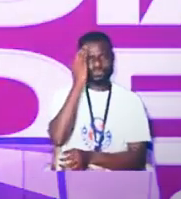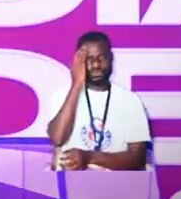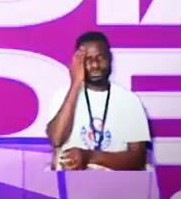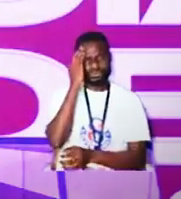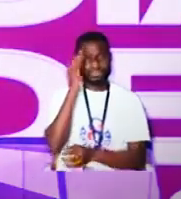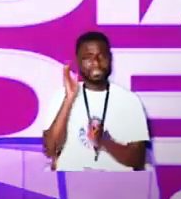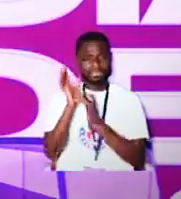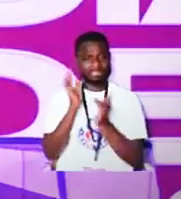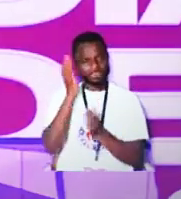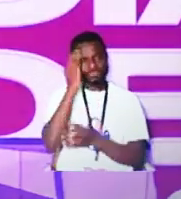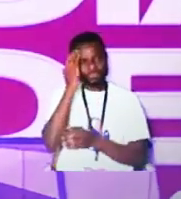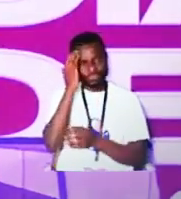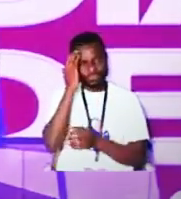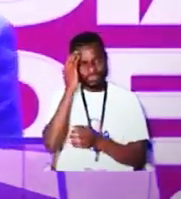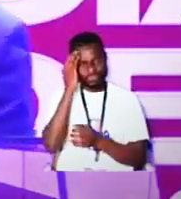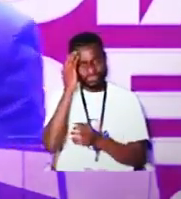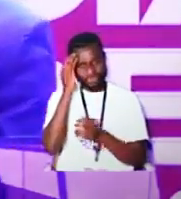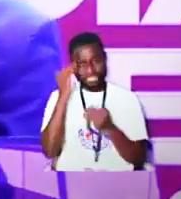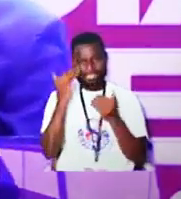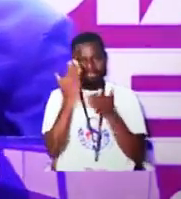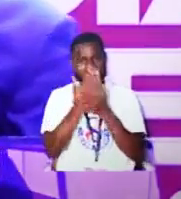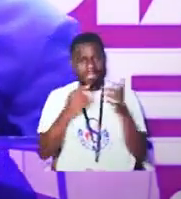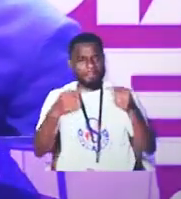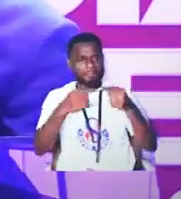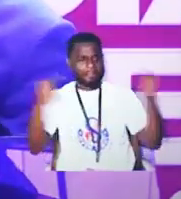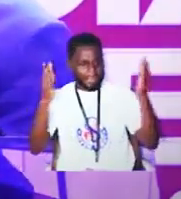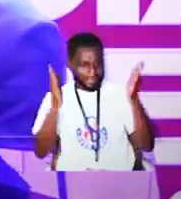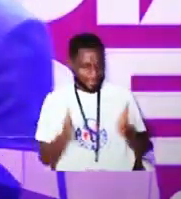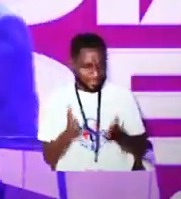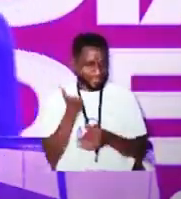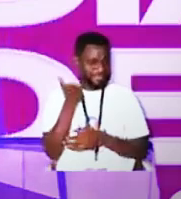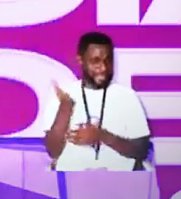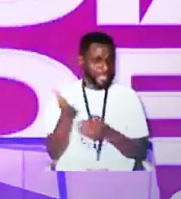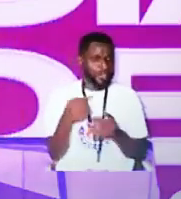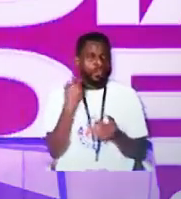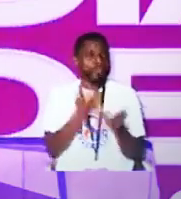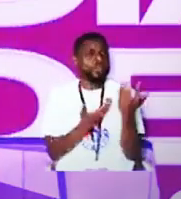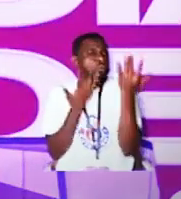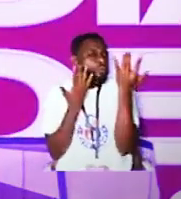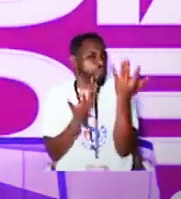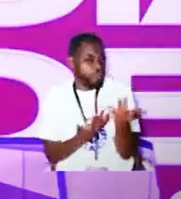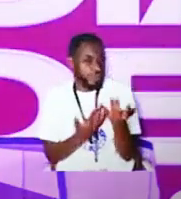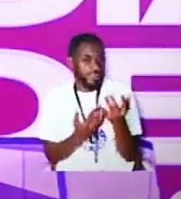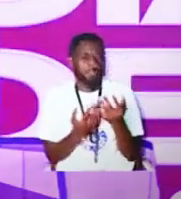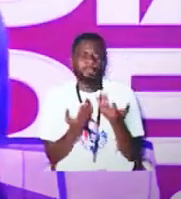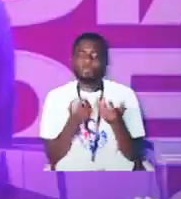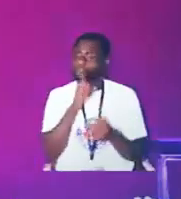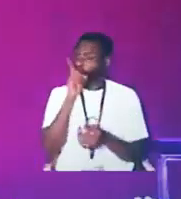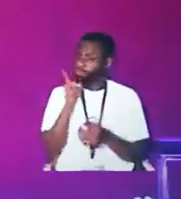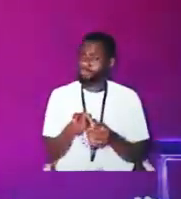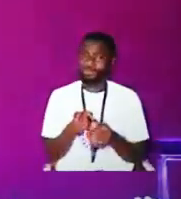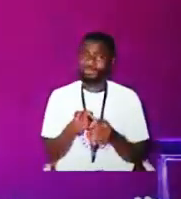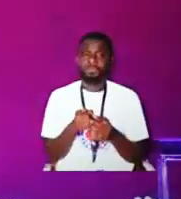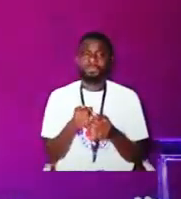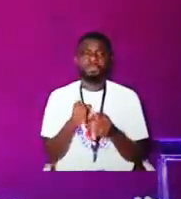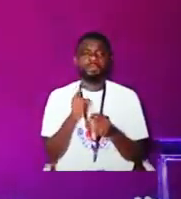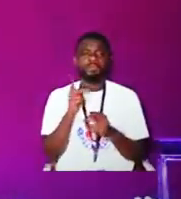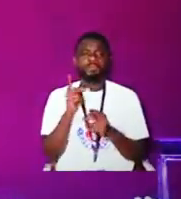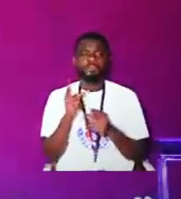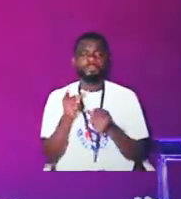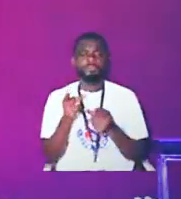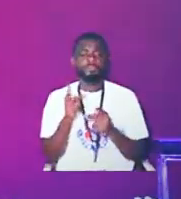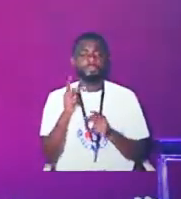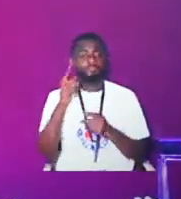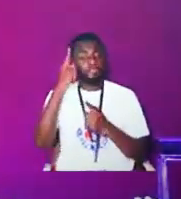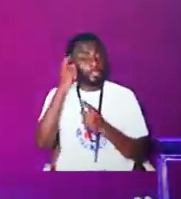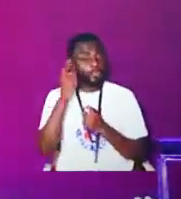He knew it. There were some enemies there who are waiting for him. In fact, people just went to that occasion